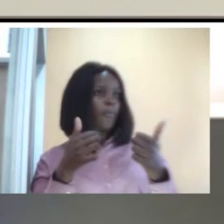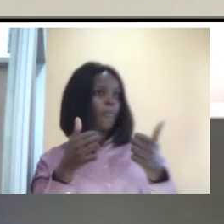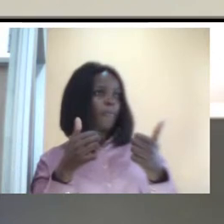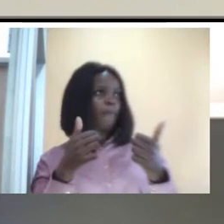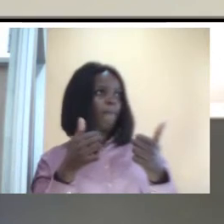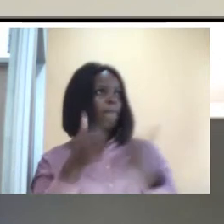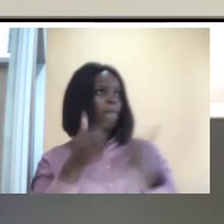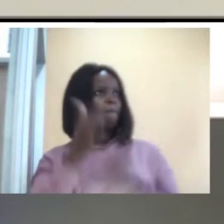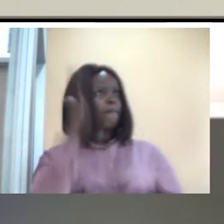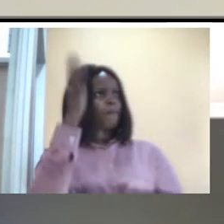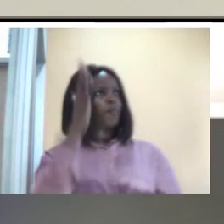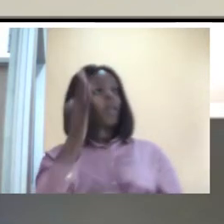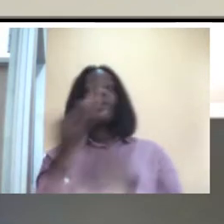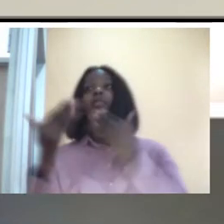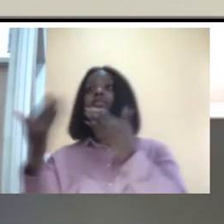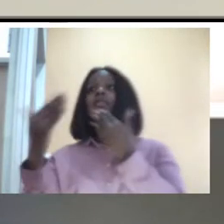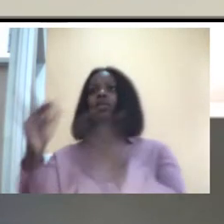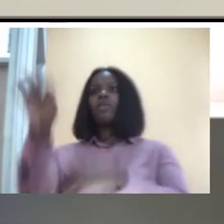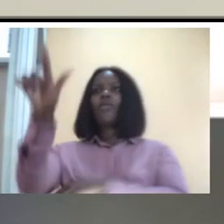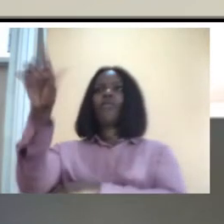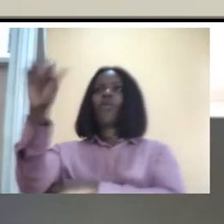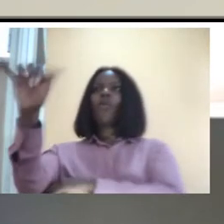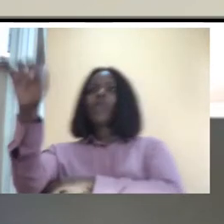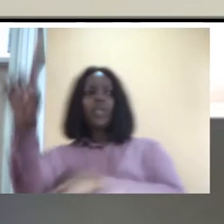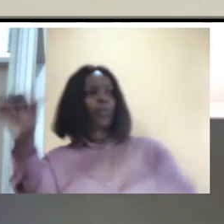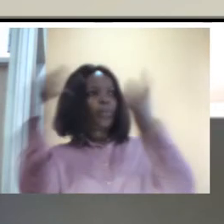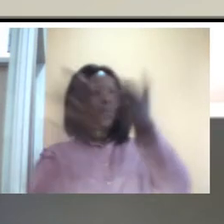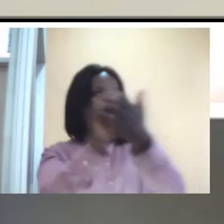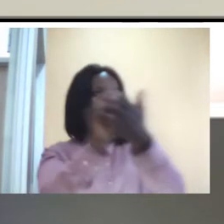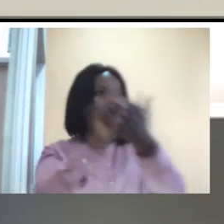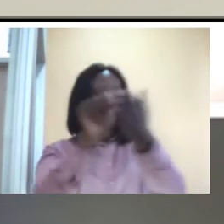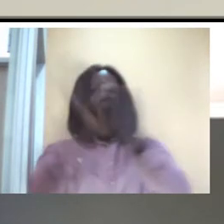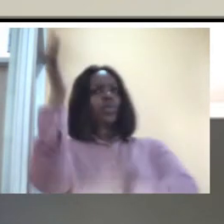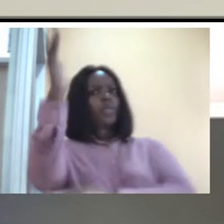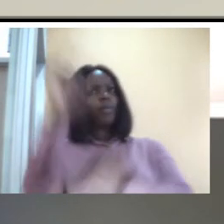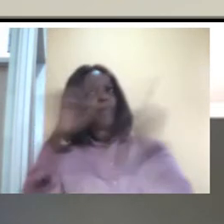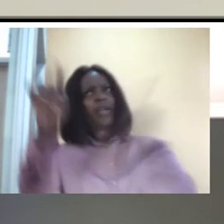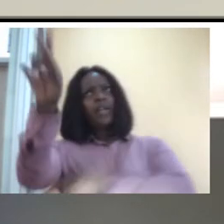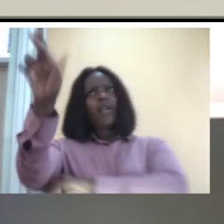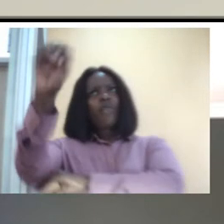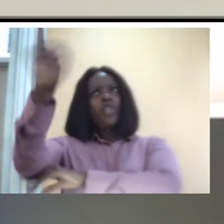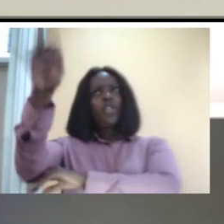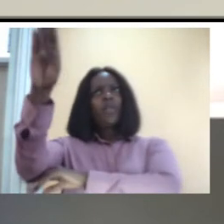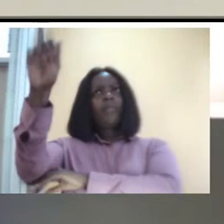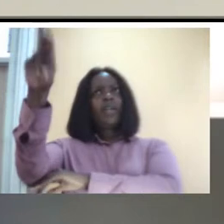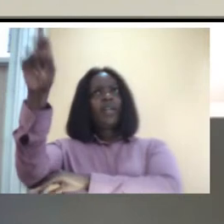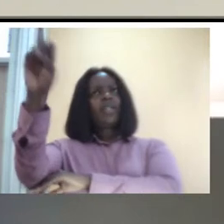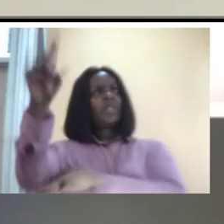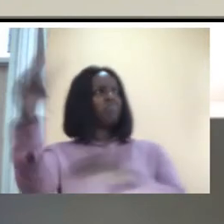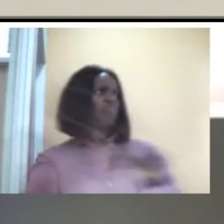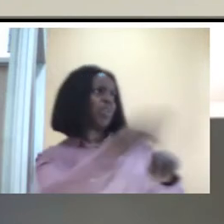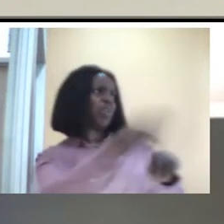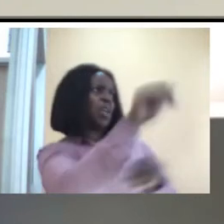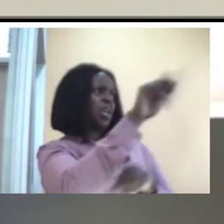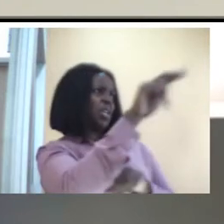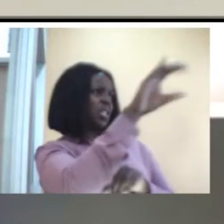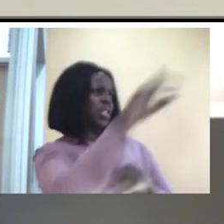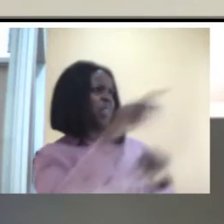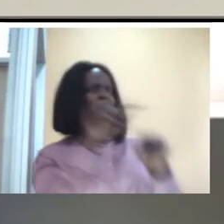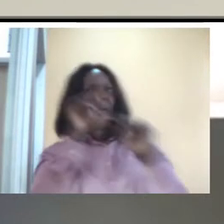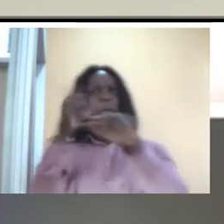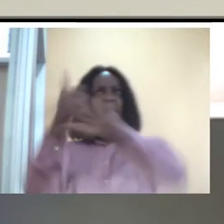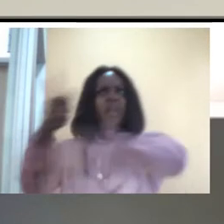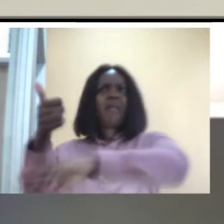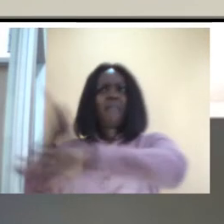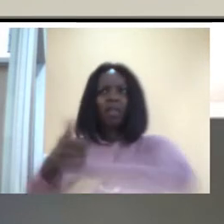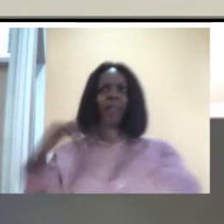speeches. Maybe we should thank Floyd for that instead. Honorable Rajbunzi, it's like having an extra speaker for ANC time. Honorable Mteta from the ANC, blaming colonialism,